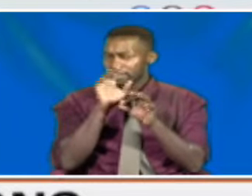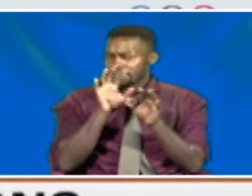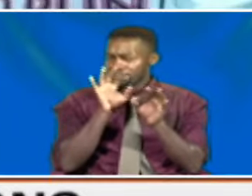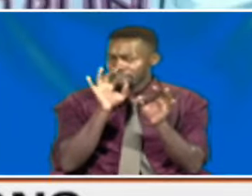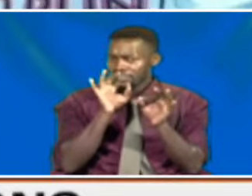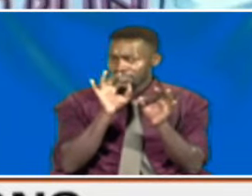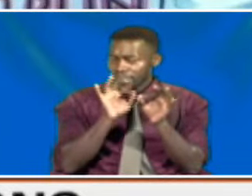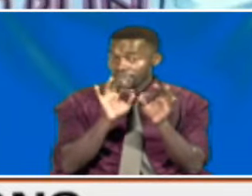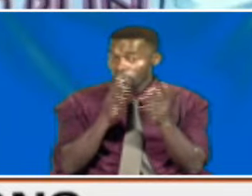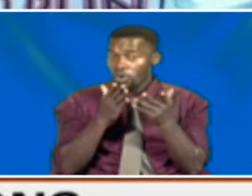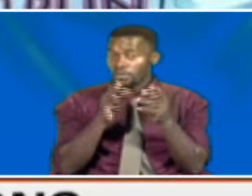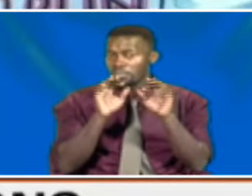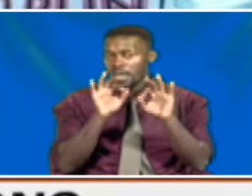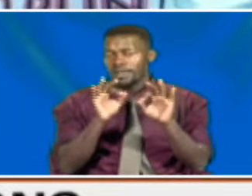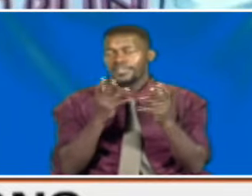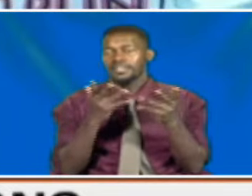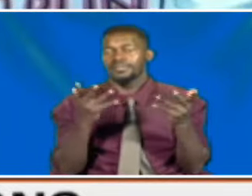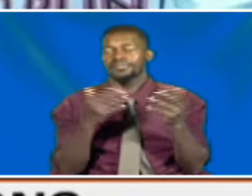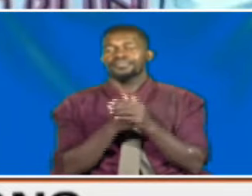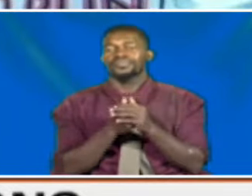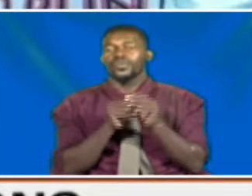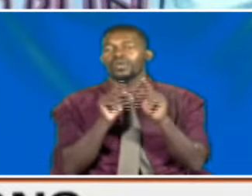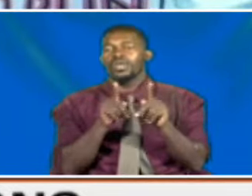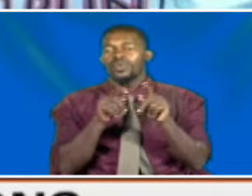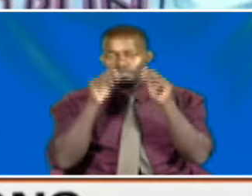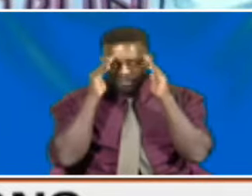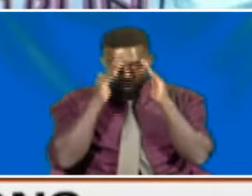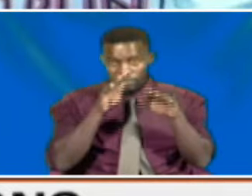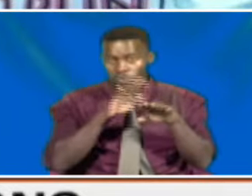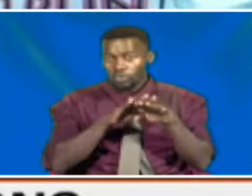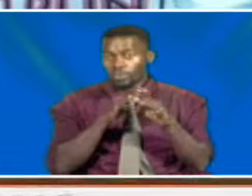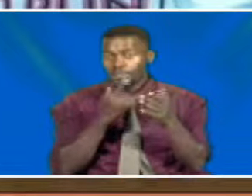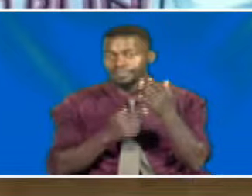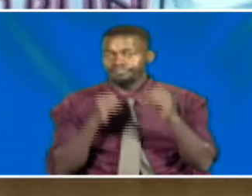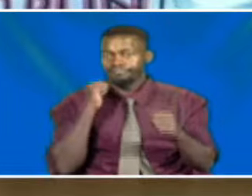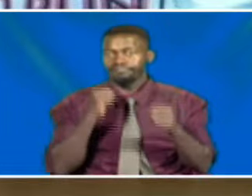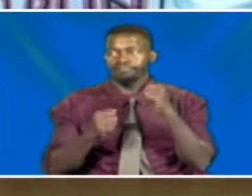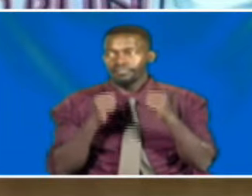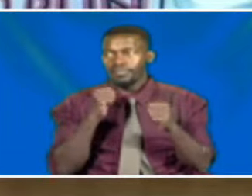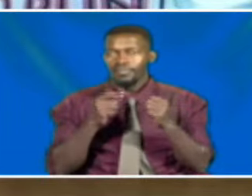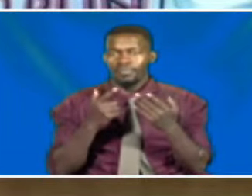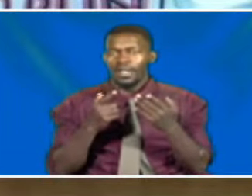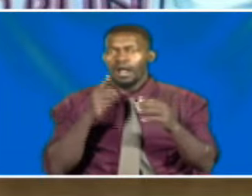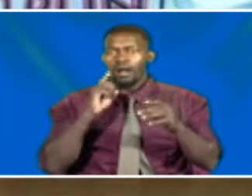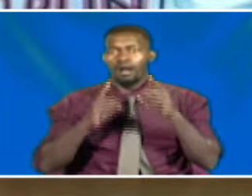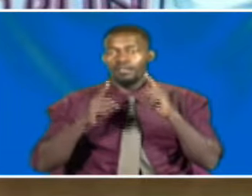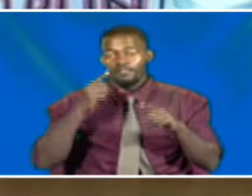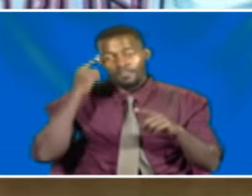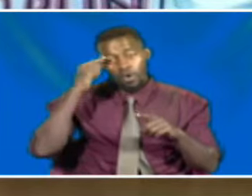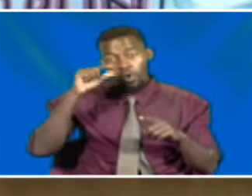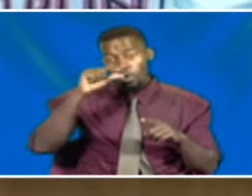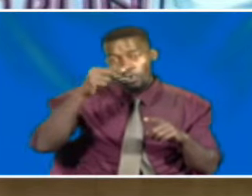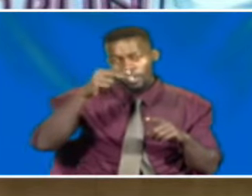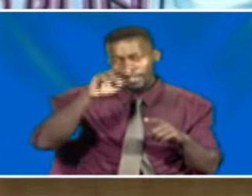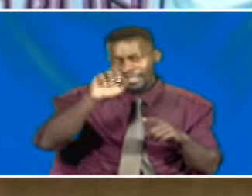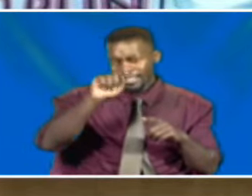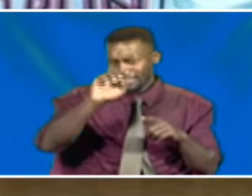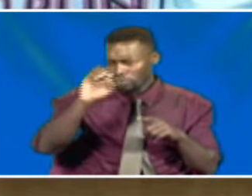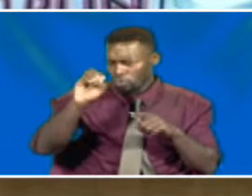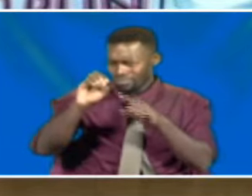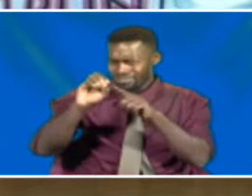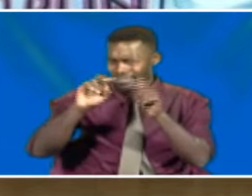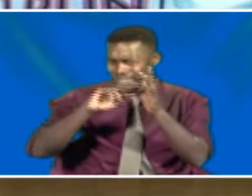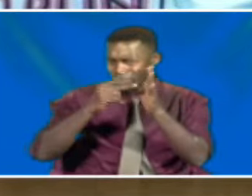practices. Now let's move to some athletics, and the runners-up from last year's edition of Ghetto Marathon says the